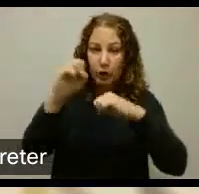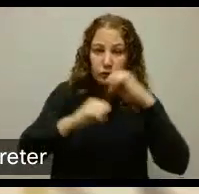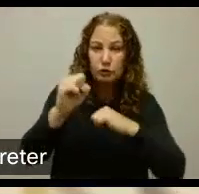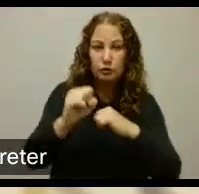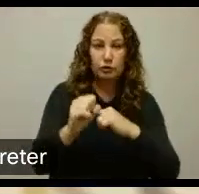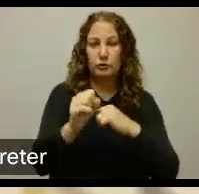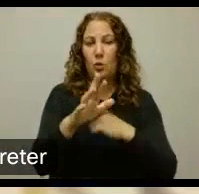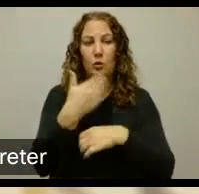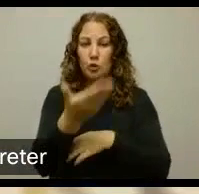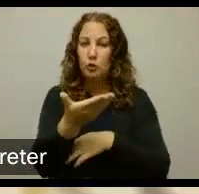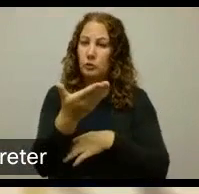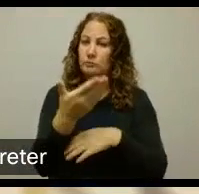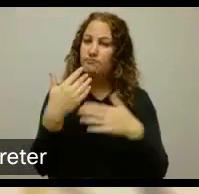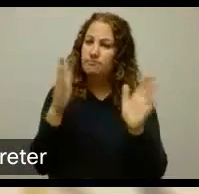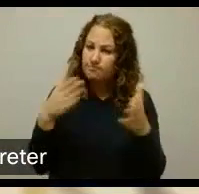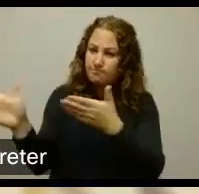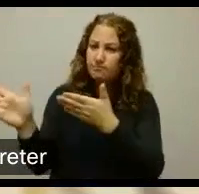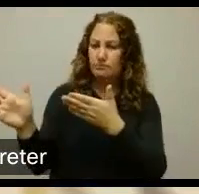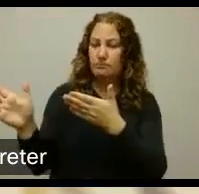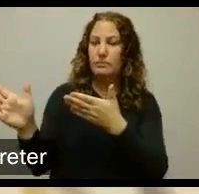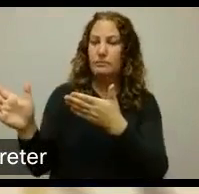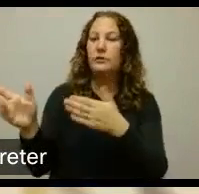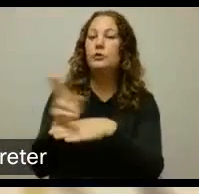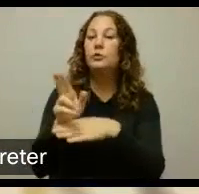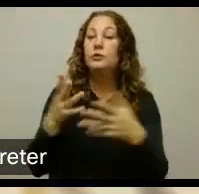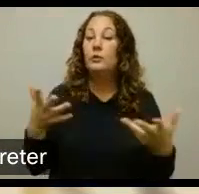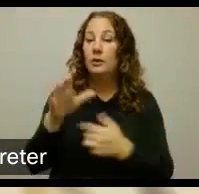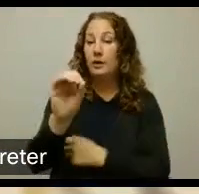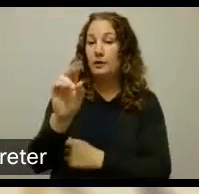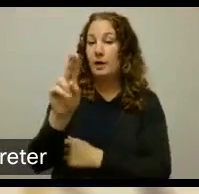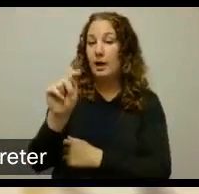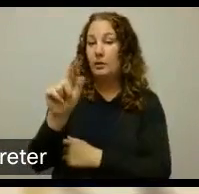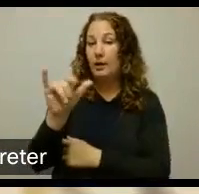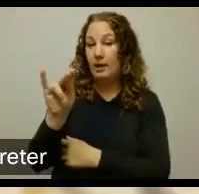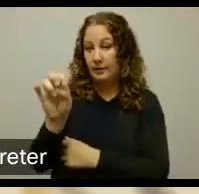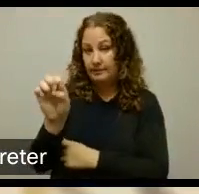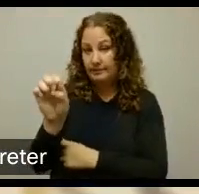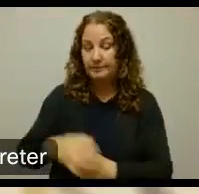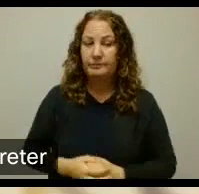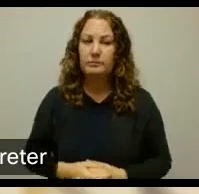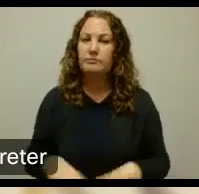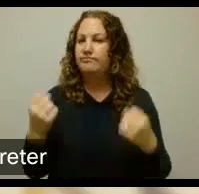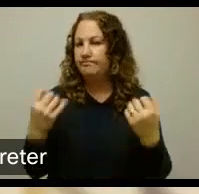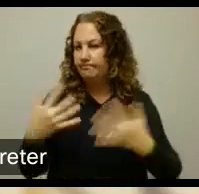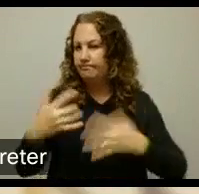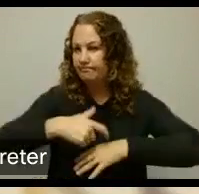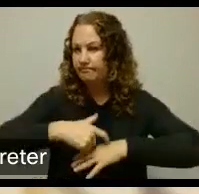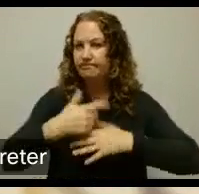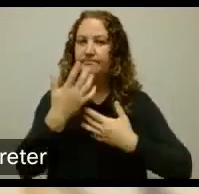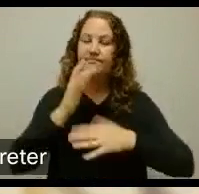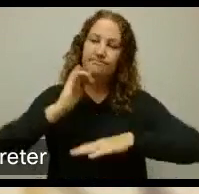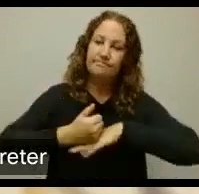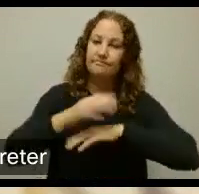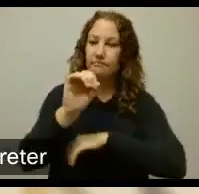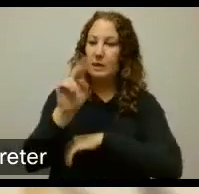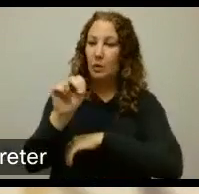organizational patterns is by using an outline. Lots of times we like to create an outline before